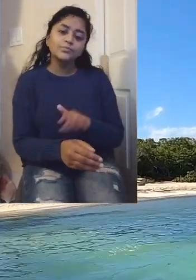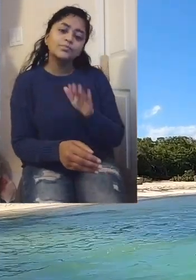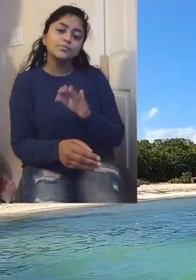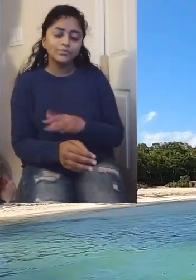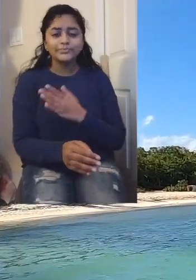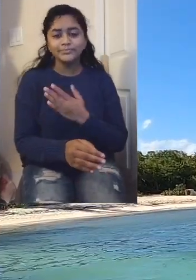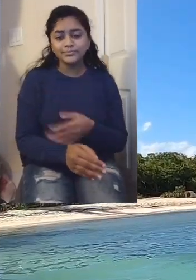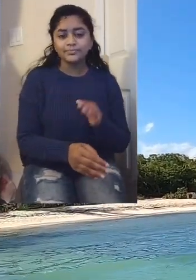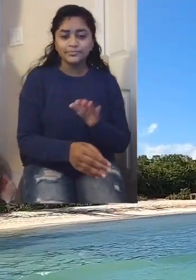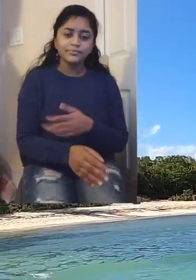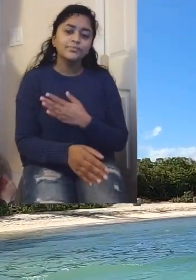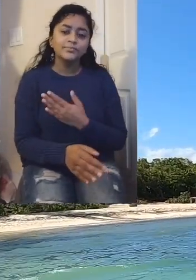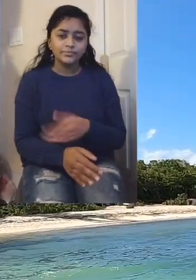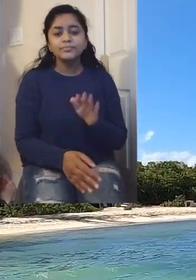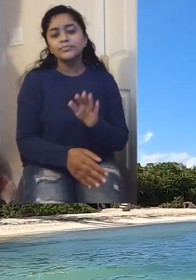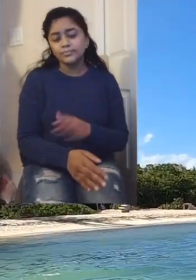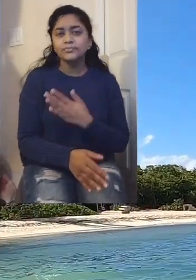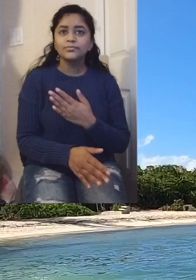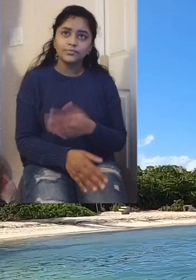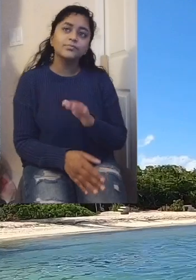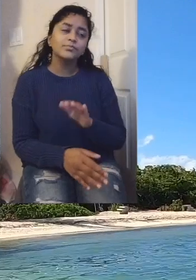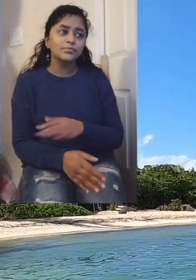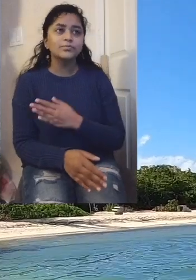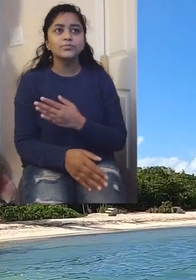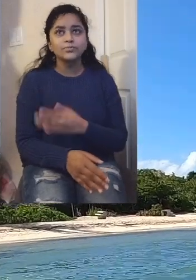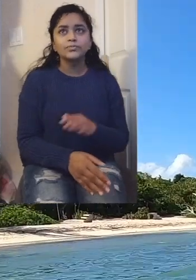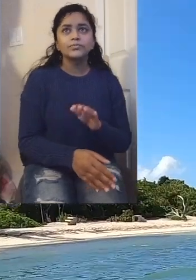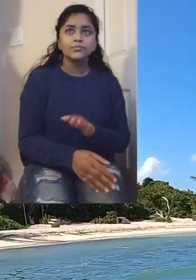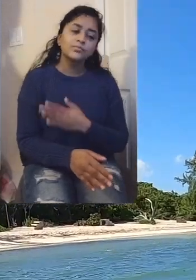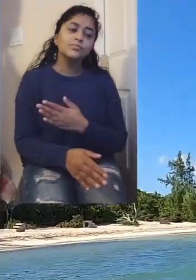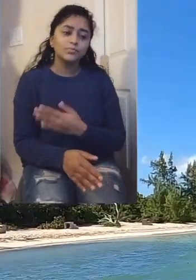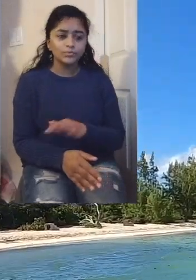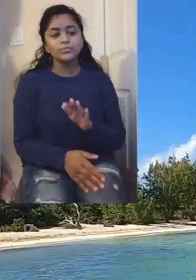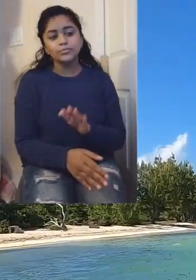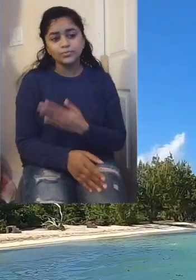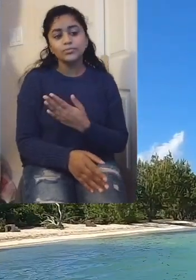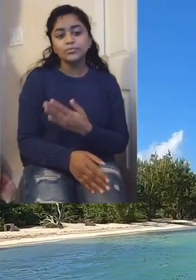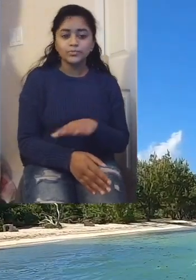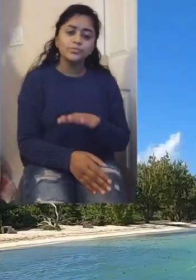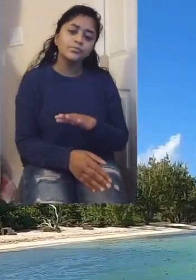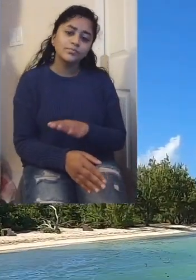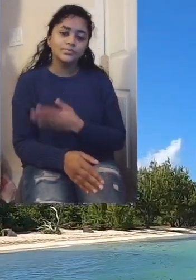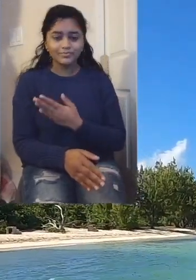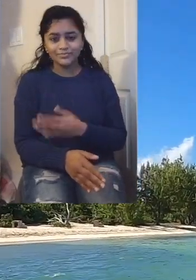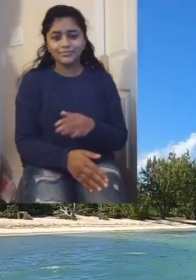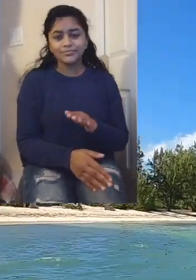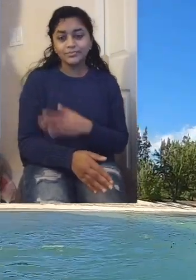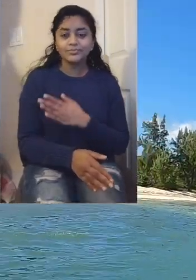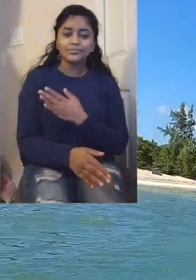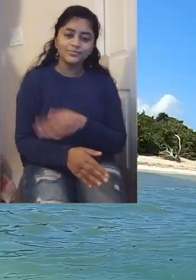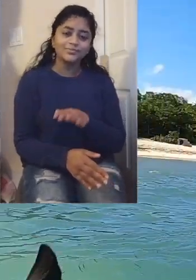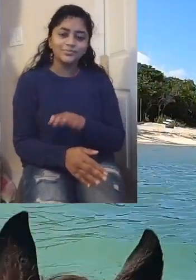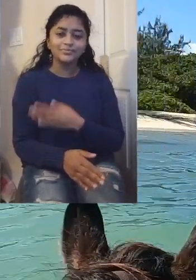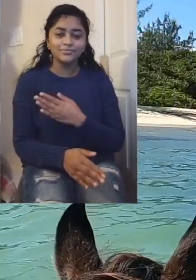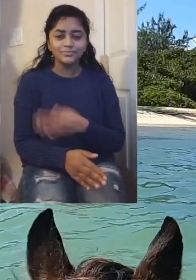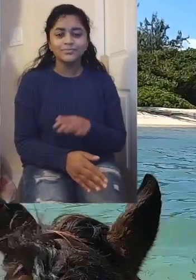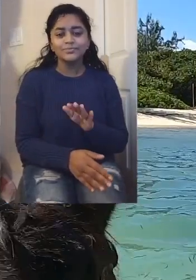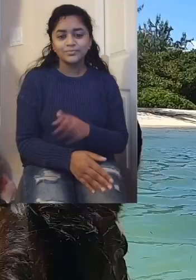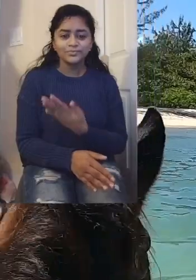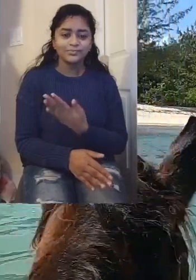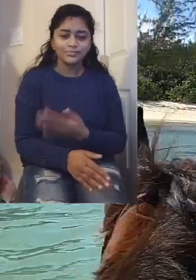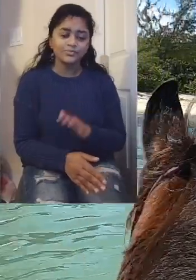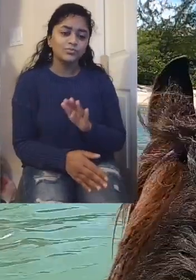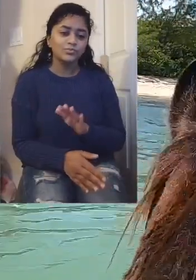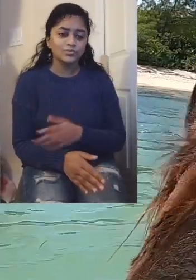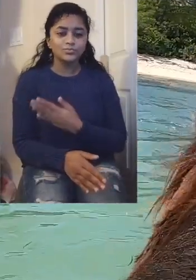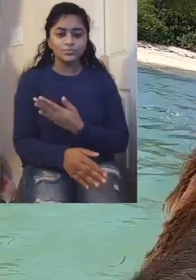If you feel like you need to hold on to something, you can grab a chunk of mane like this. They don't have any nerves here, so it doesn't hurt them. So you don't need to